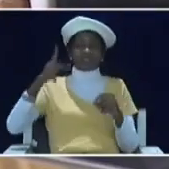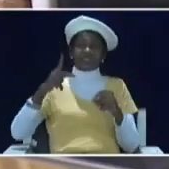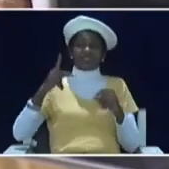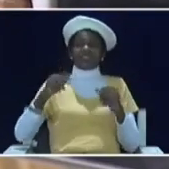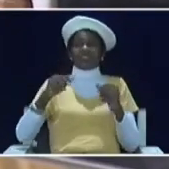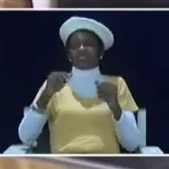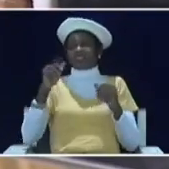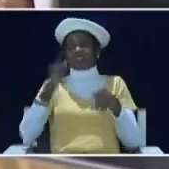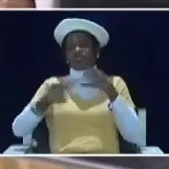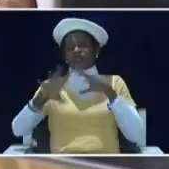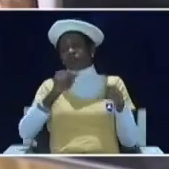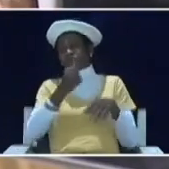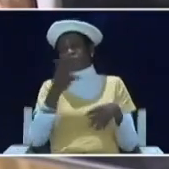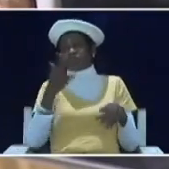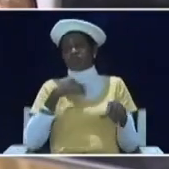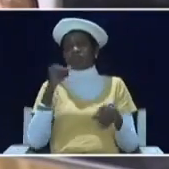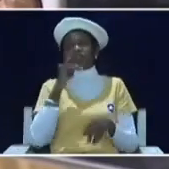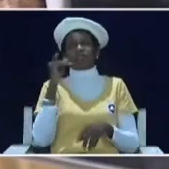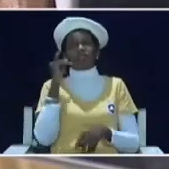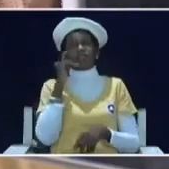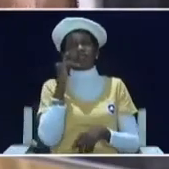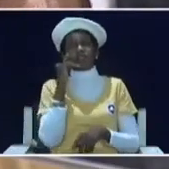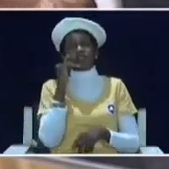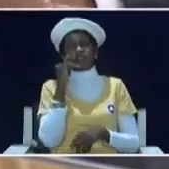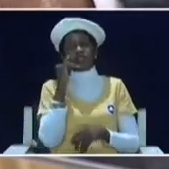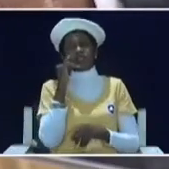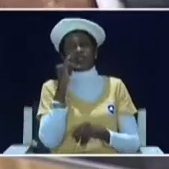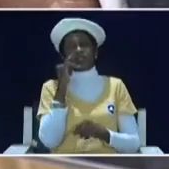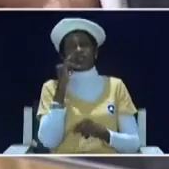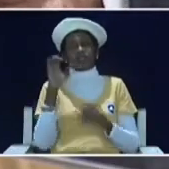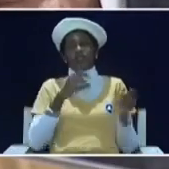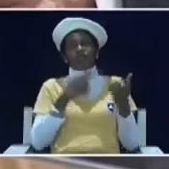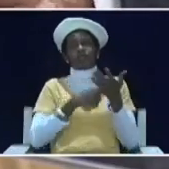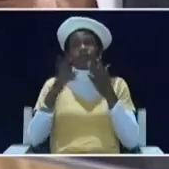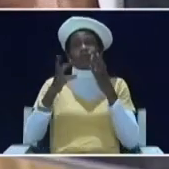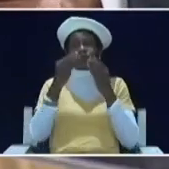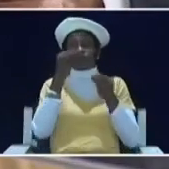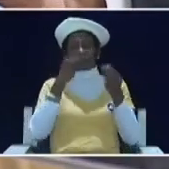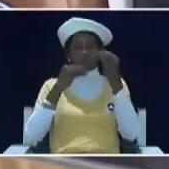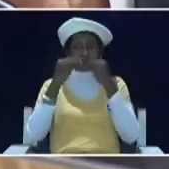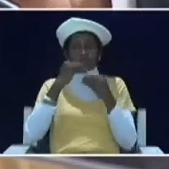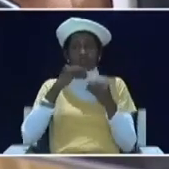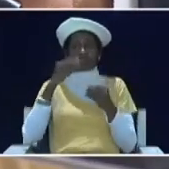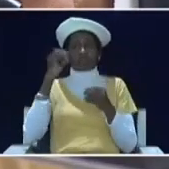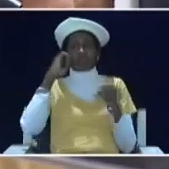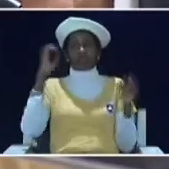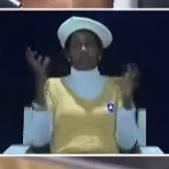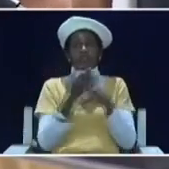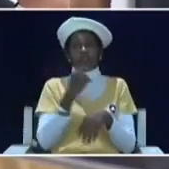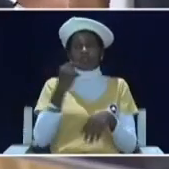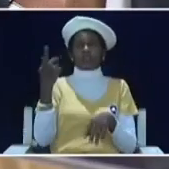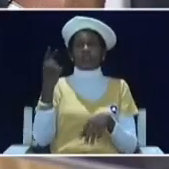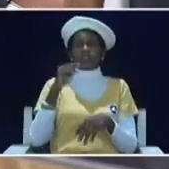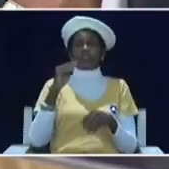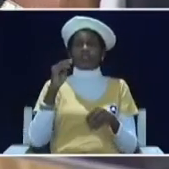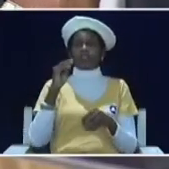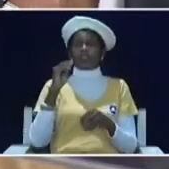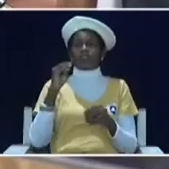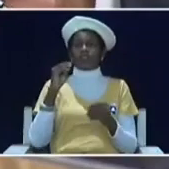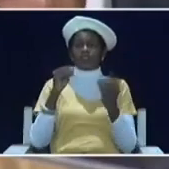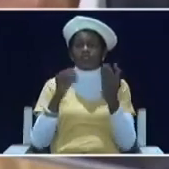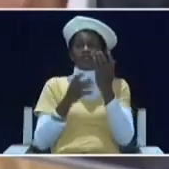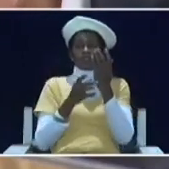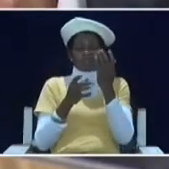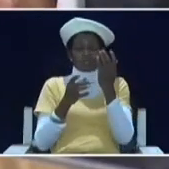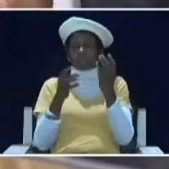do anything. And yesterday, during communion, I took the wine and